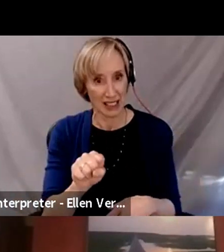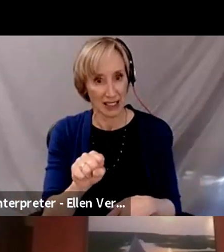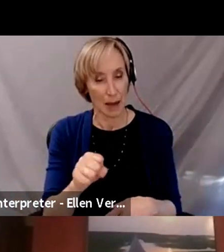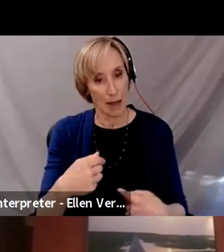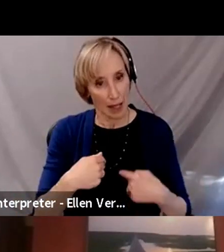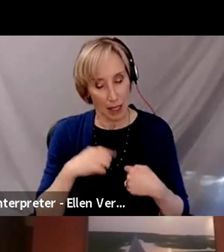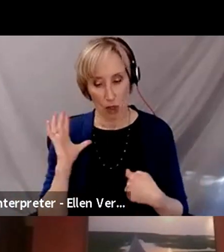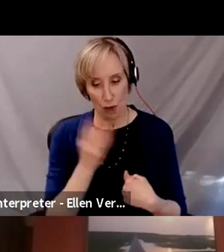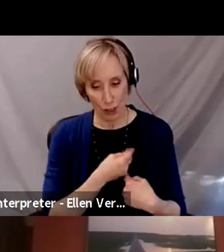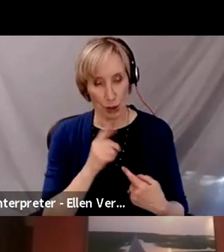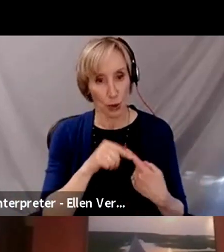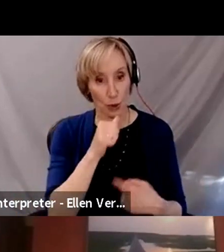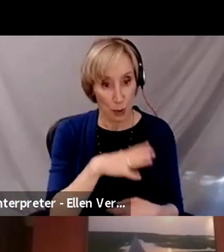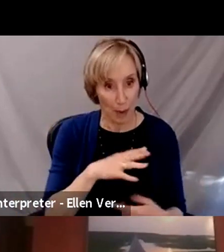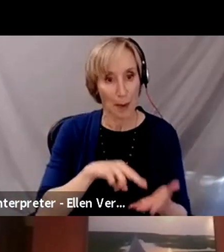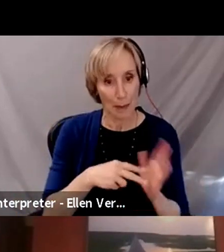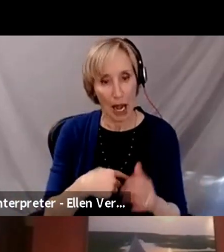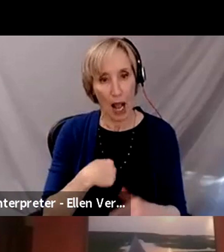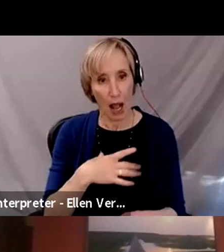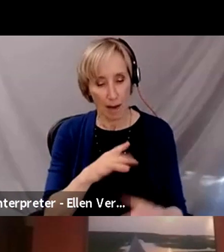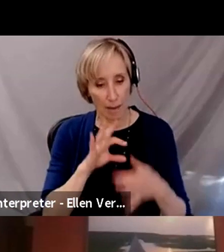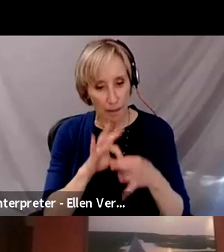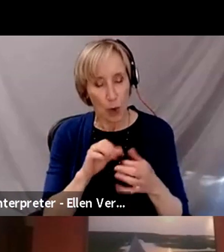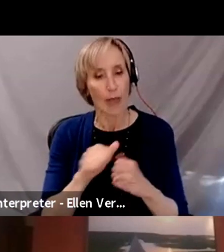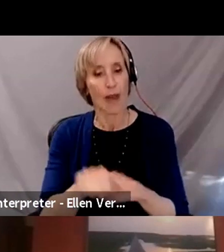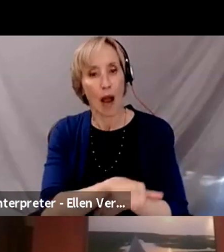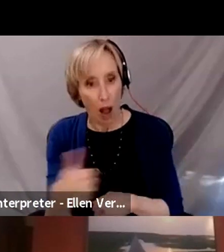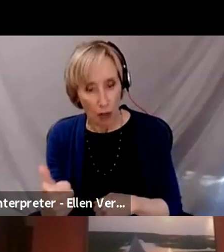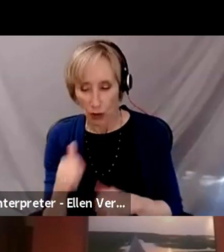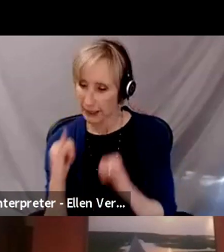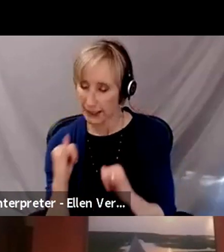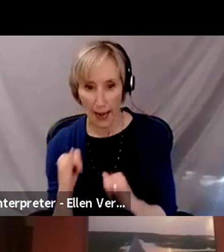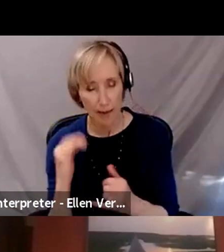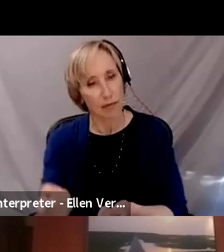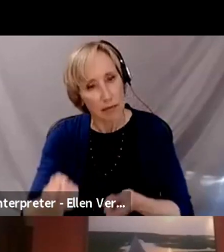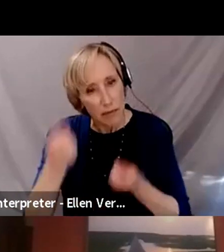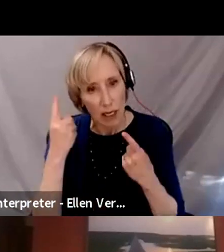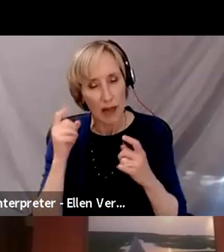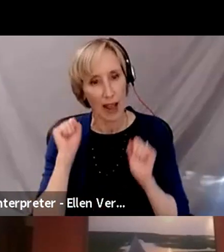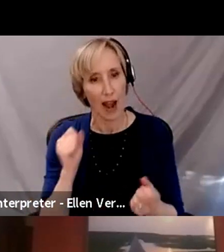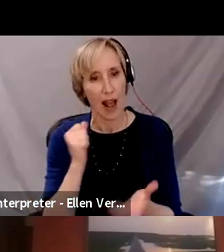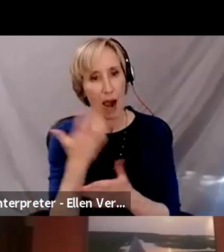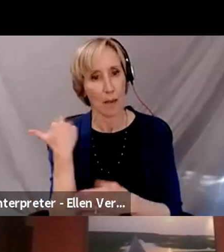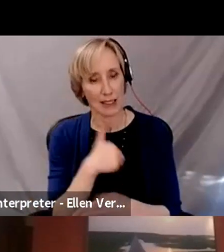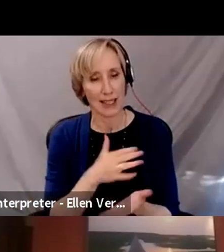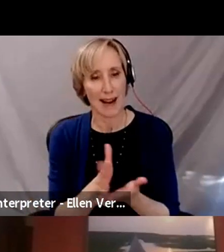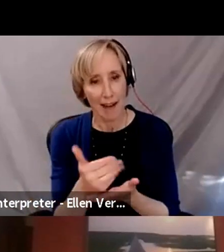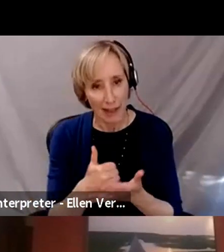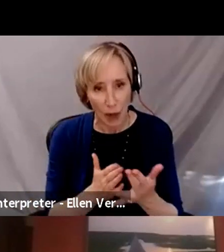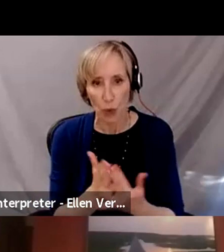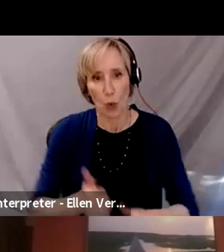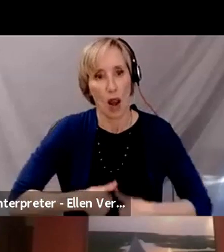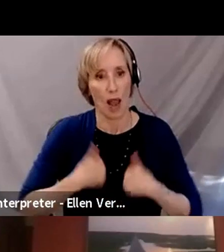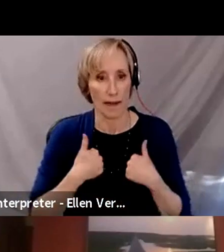that's kind of part of one of the things that makes it hard to begin with. And I'll leave it at that for now.